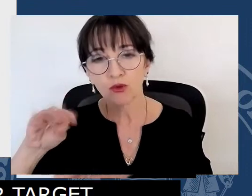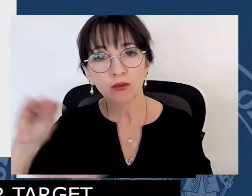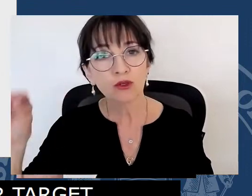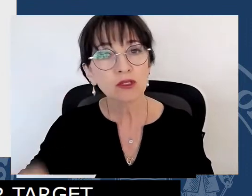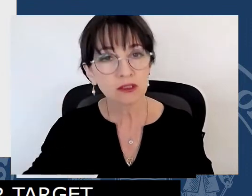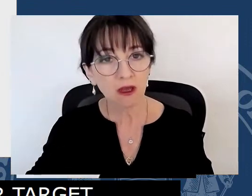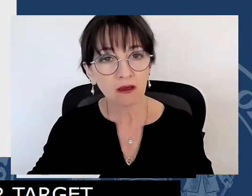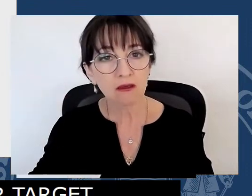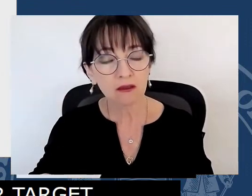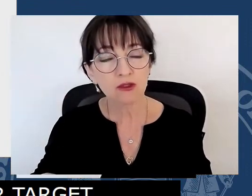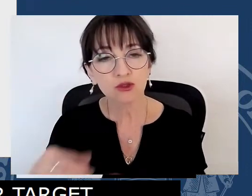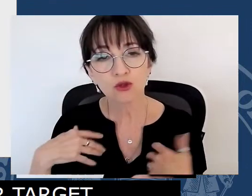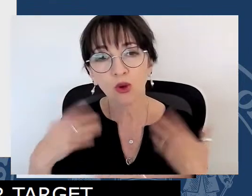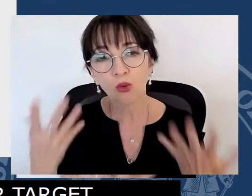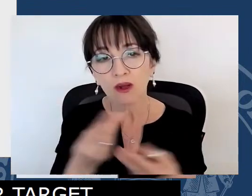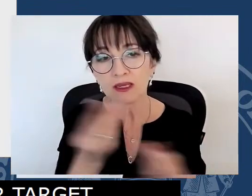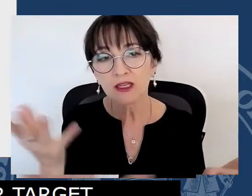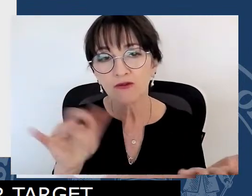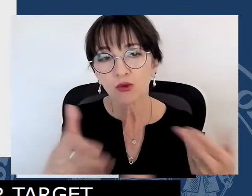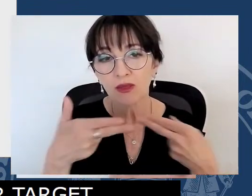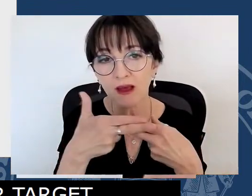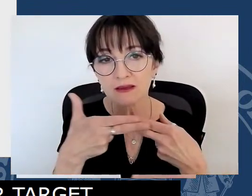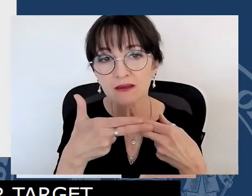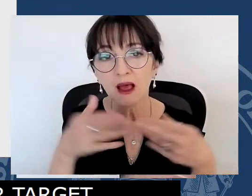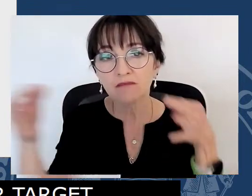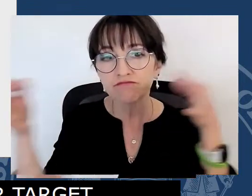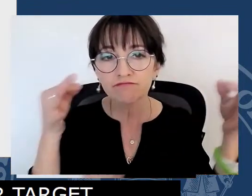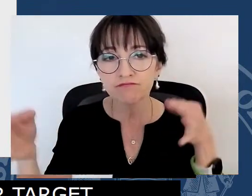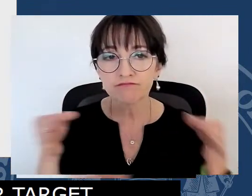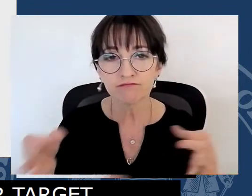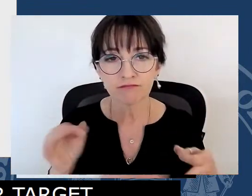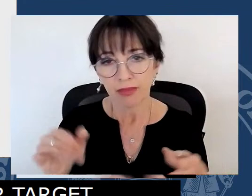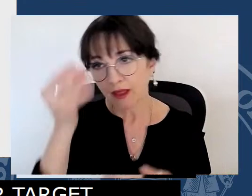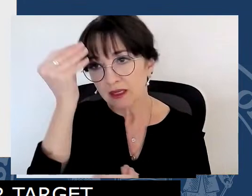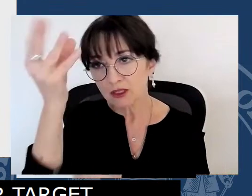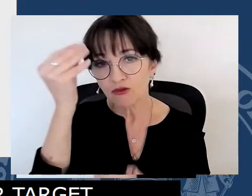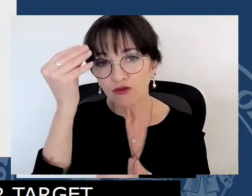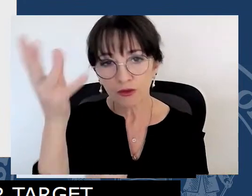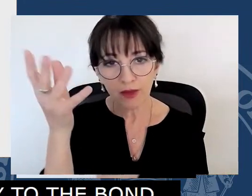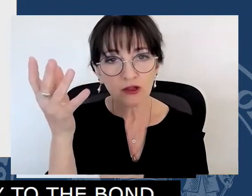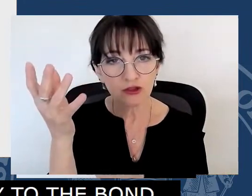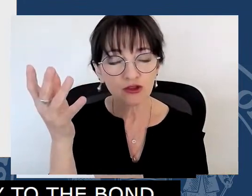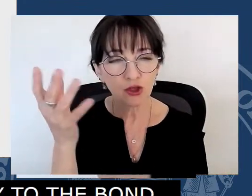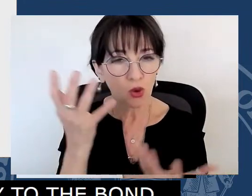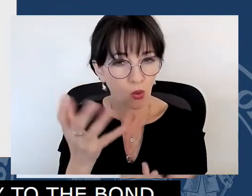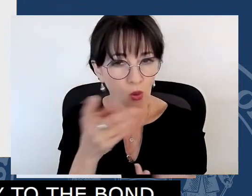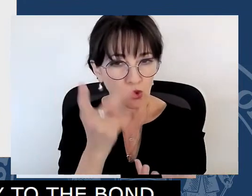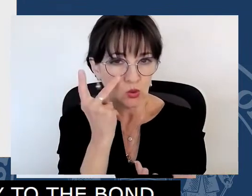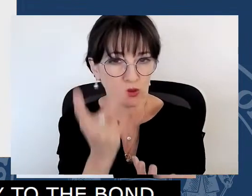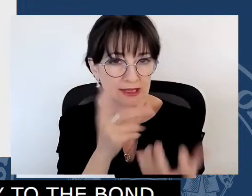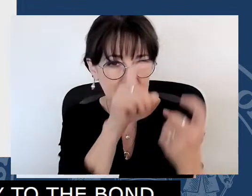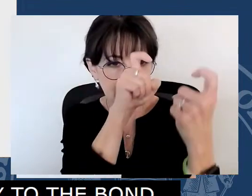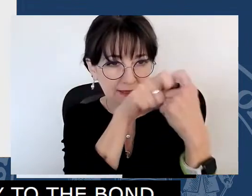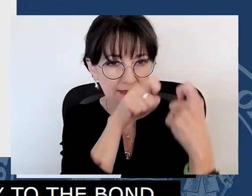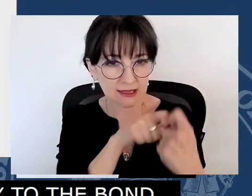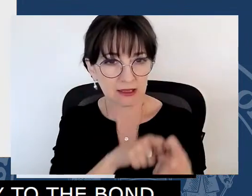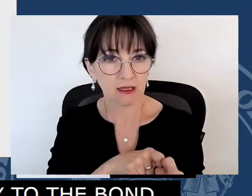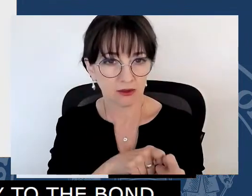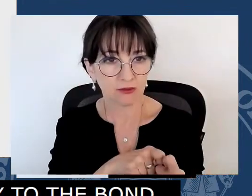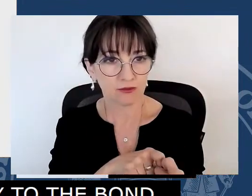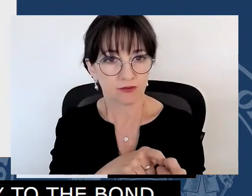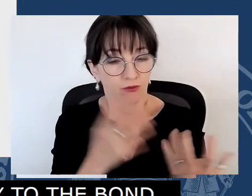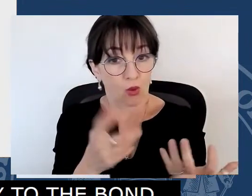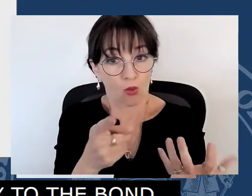this slide. It's a little bit extra detail than we normally give, just to give you an idea of the size of the budget,